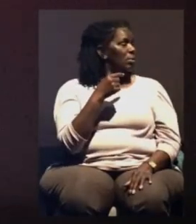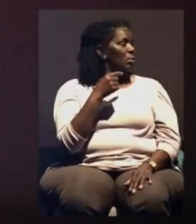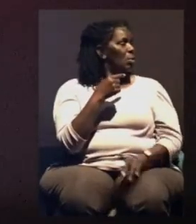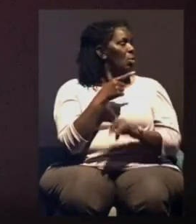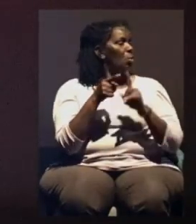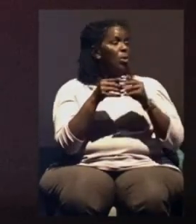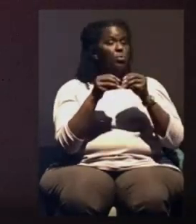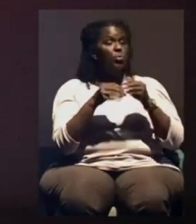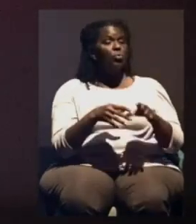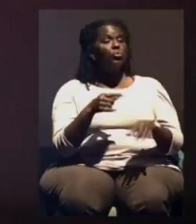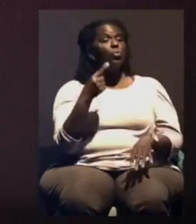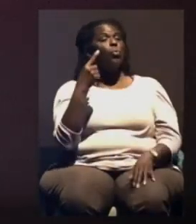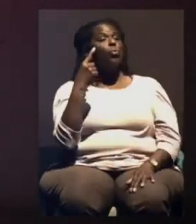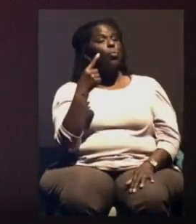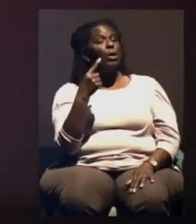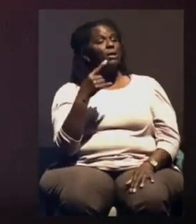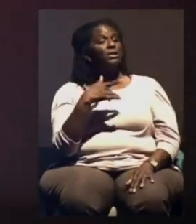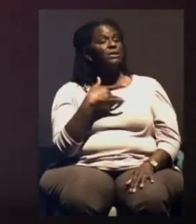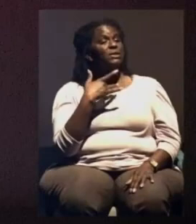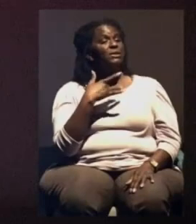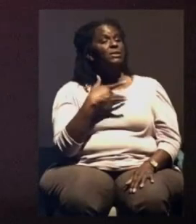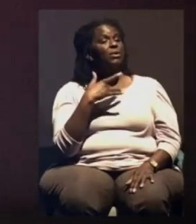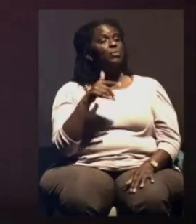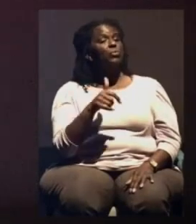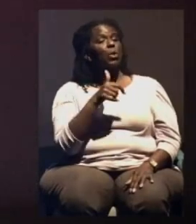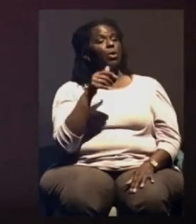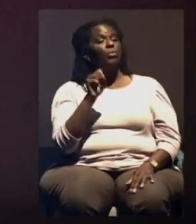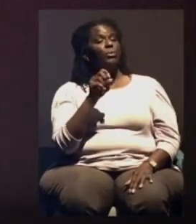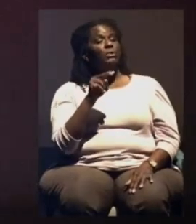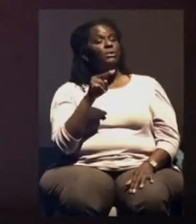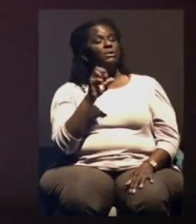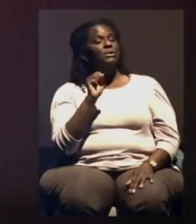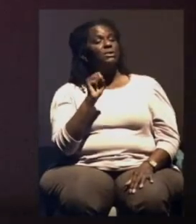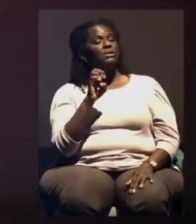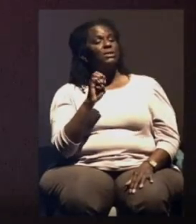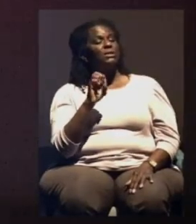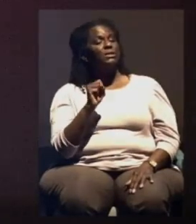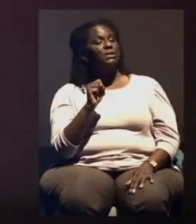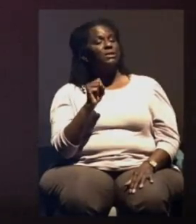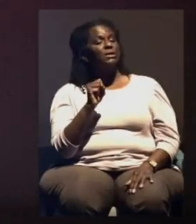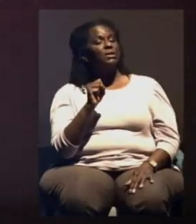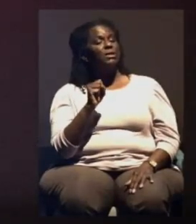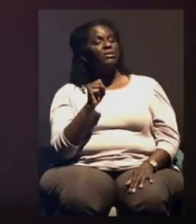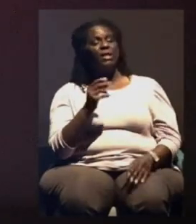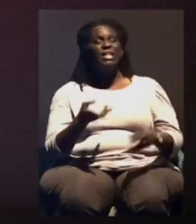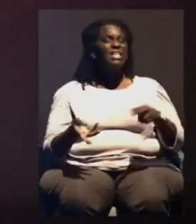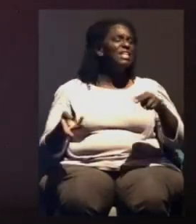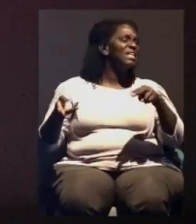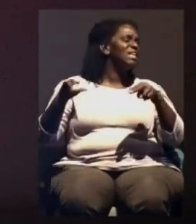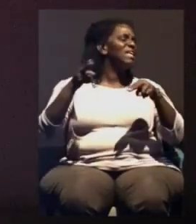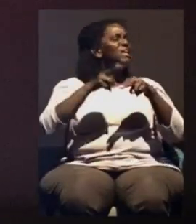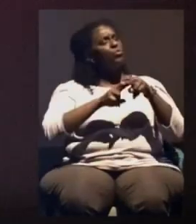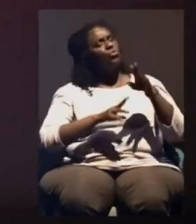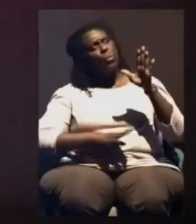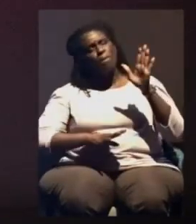lose one of your primary senses? What do your other senses do? They go through the roof, don't they?